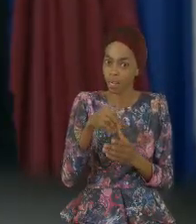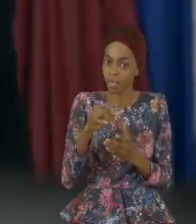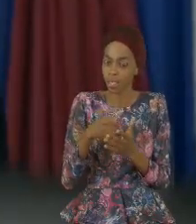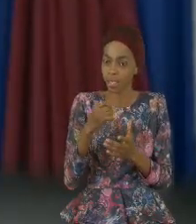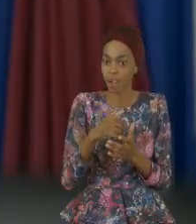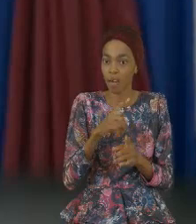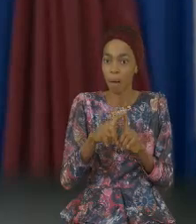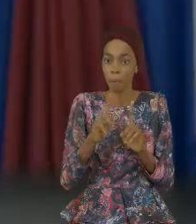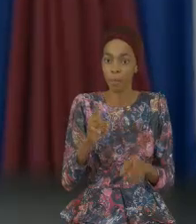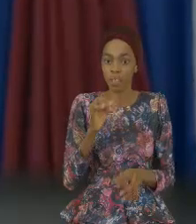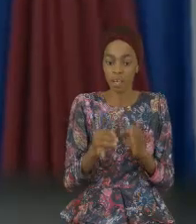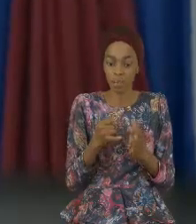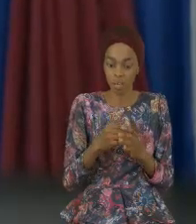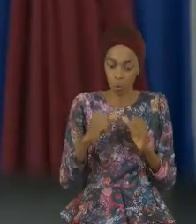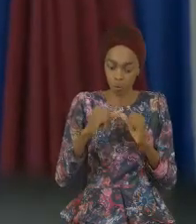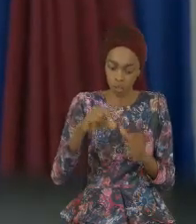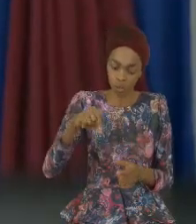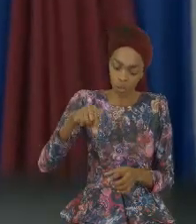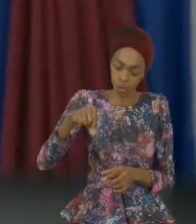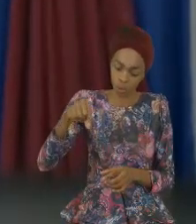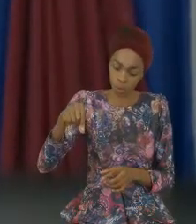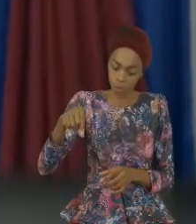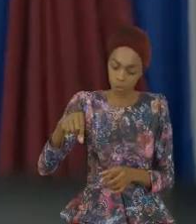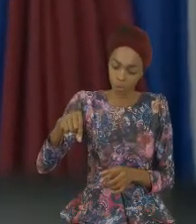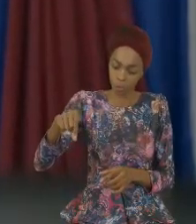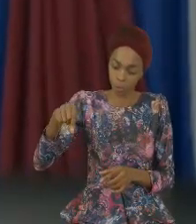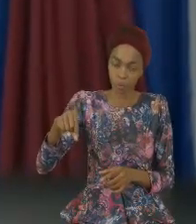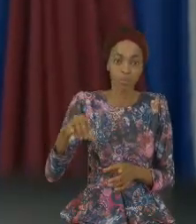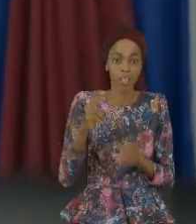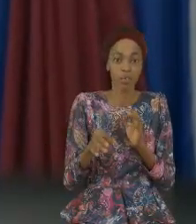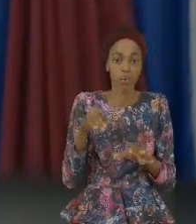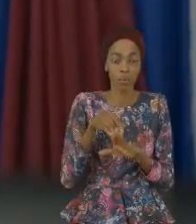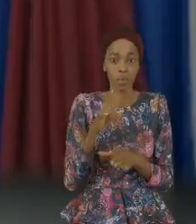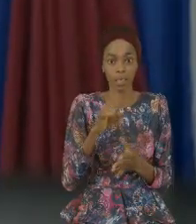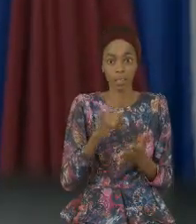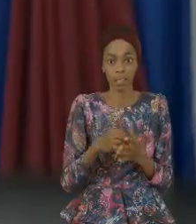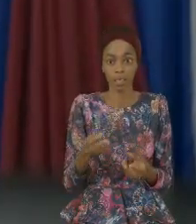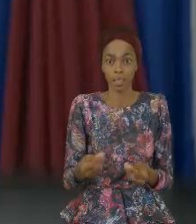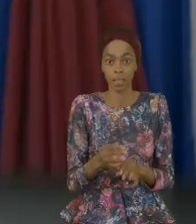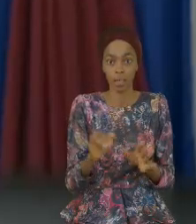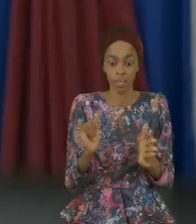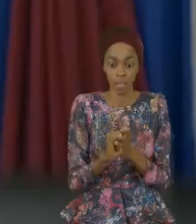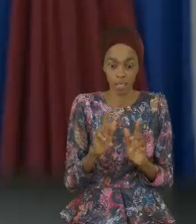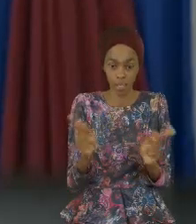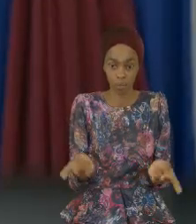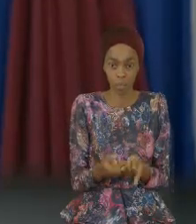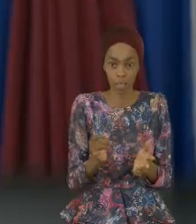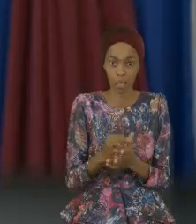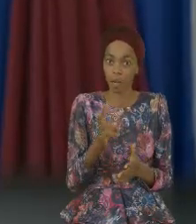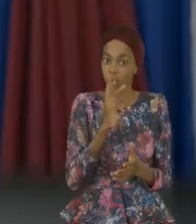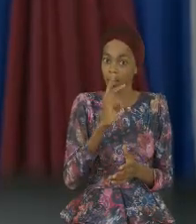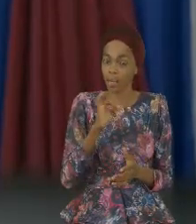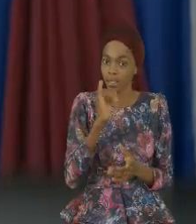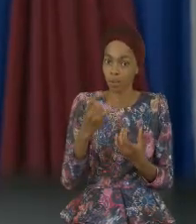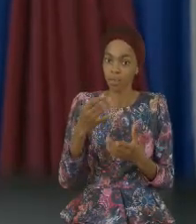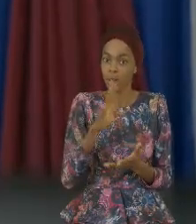itself, eventually, as you look at the ground, that same spot, that drop of water has been coming, there'll be a